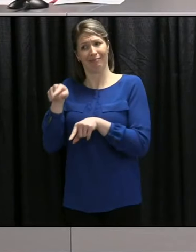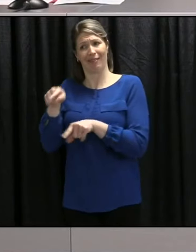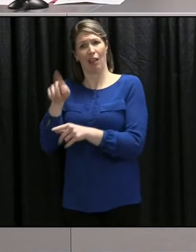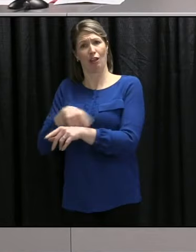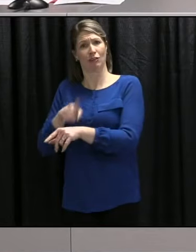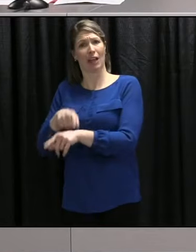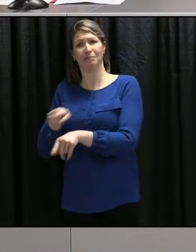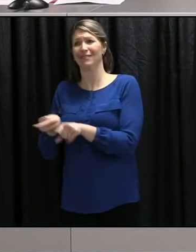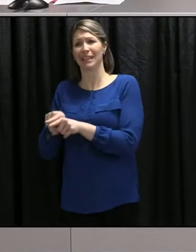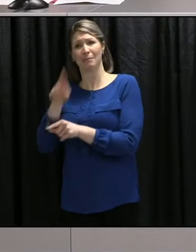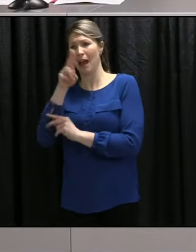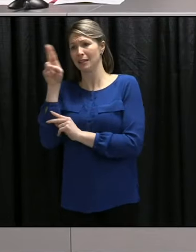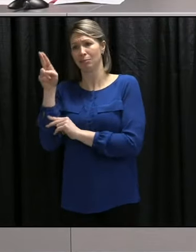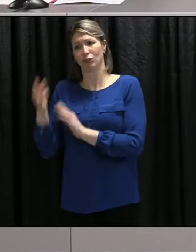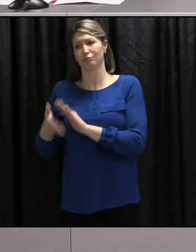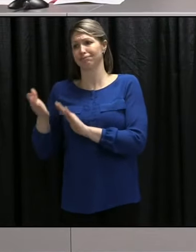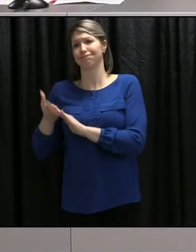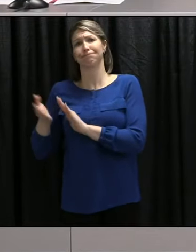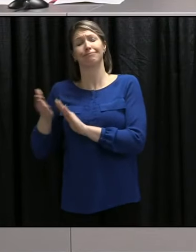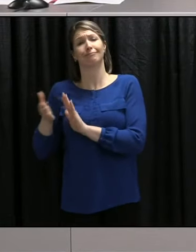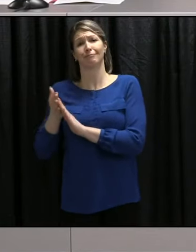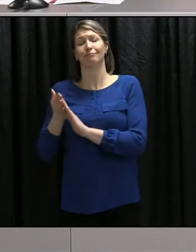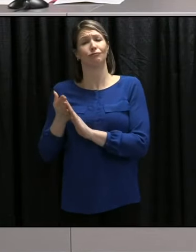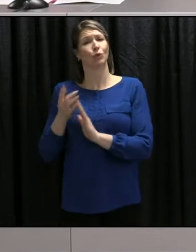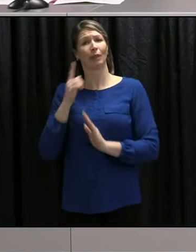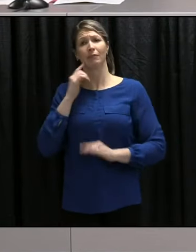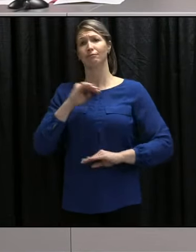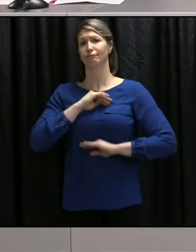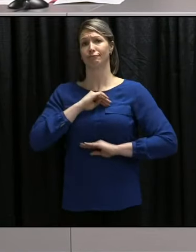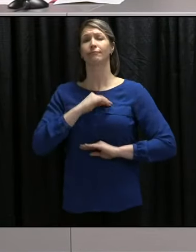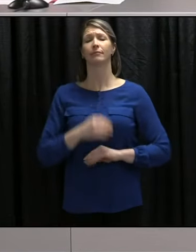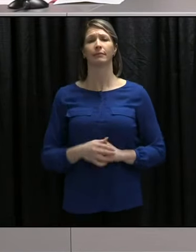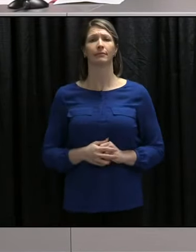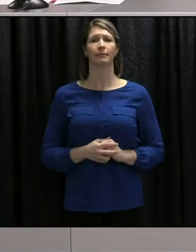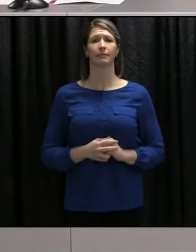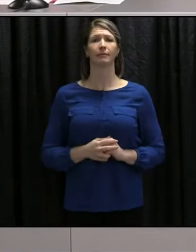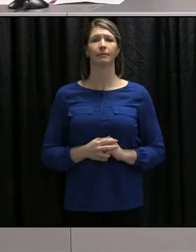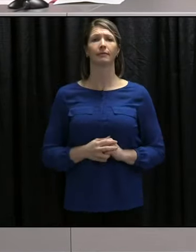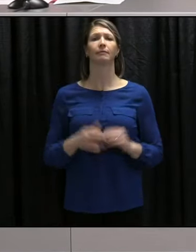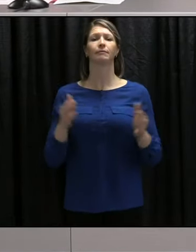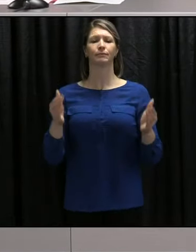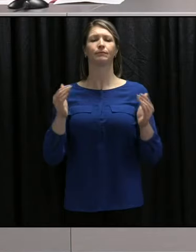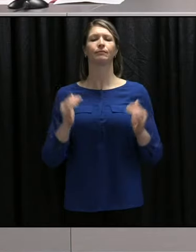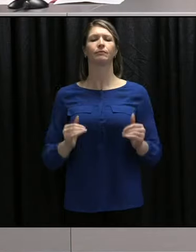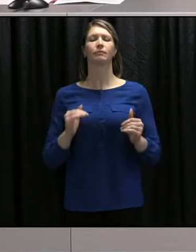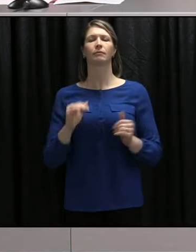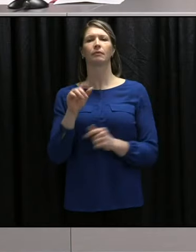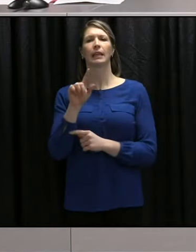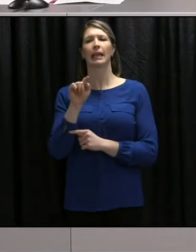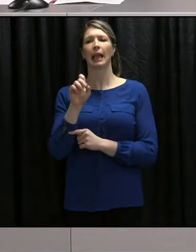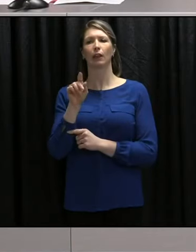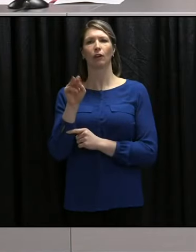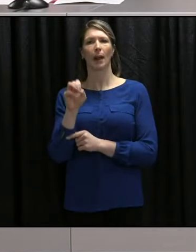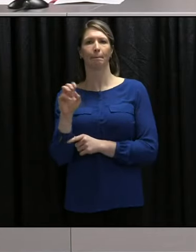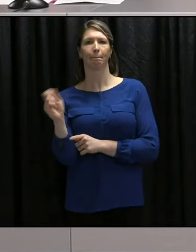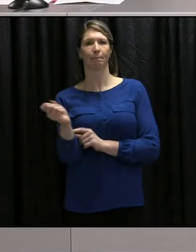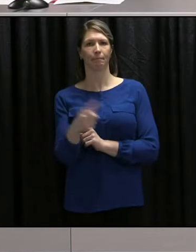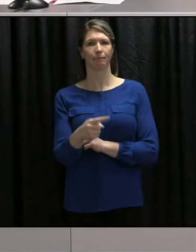We will now start a single round of questioning, and the first question comes from Peter Jackson of the Telegram. Please go ahead.